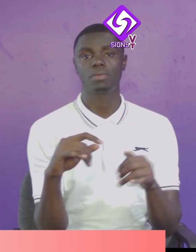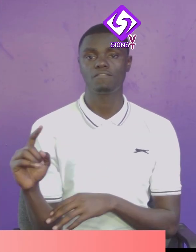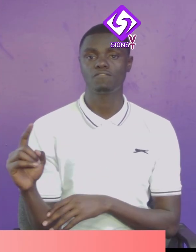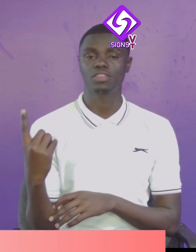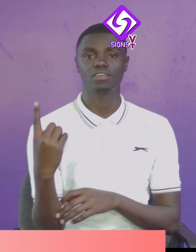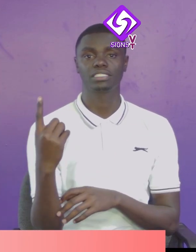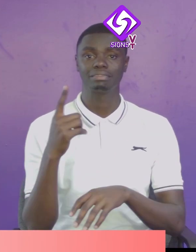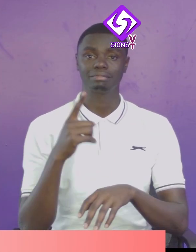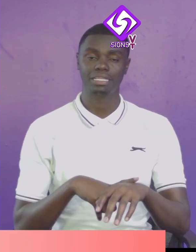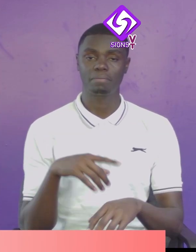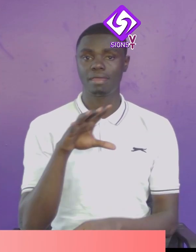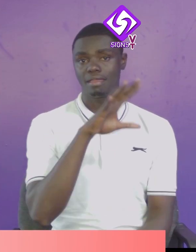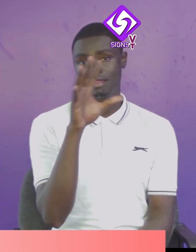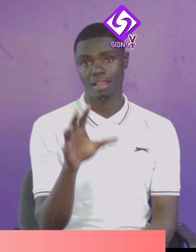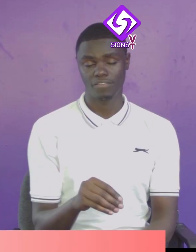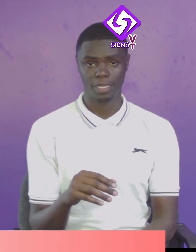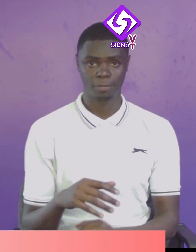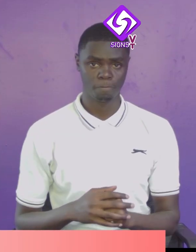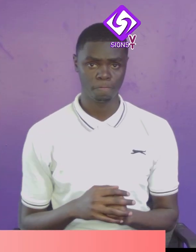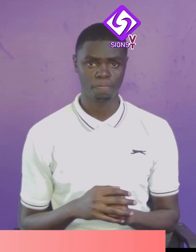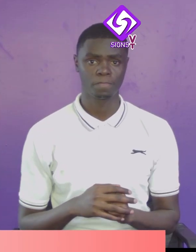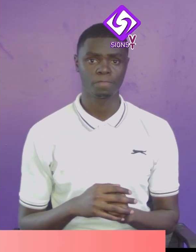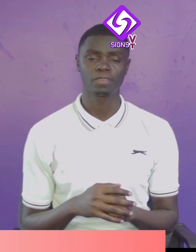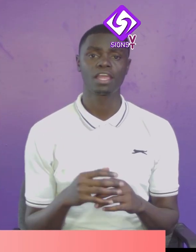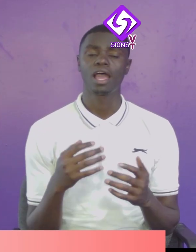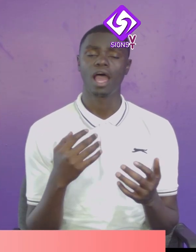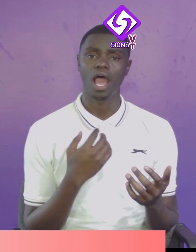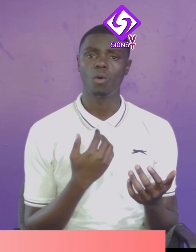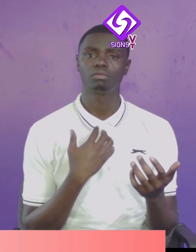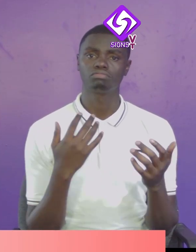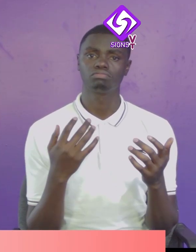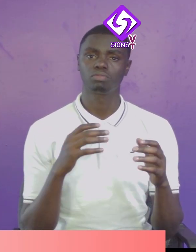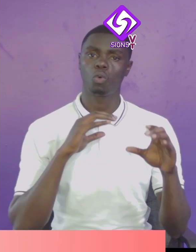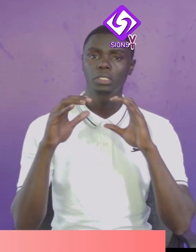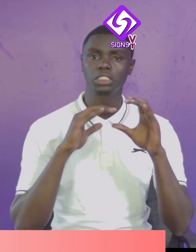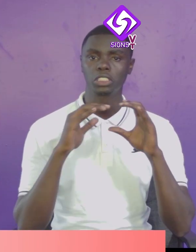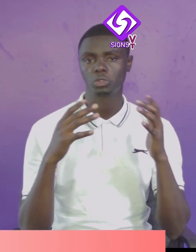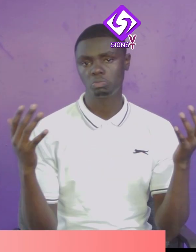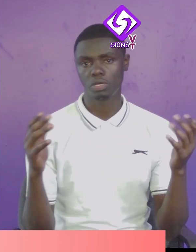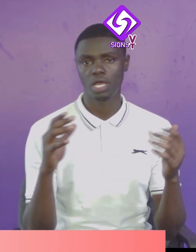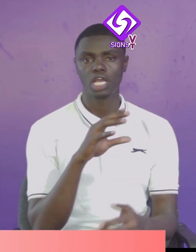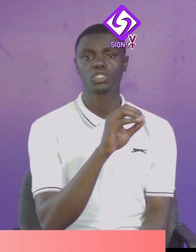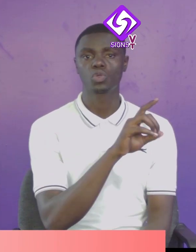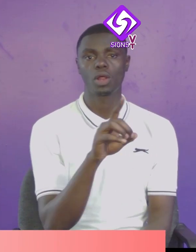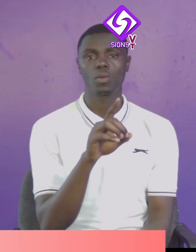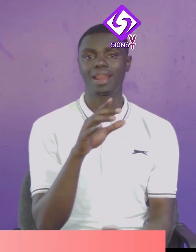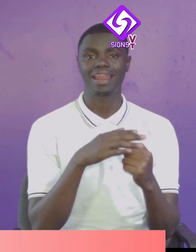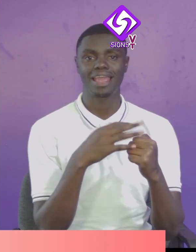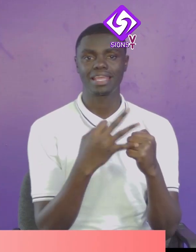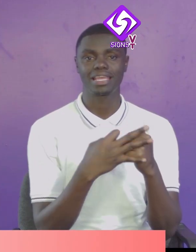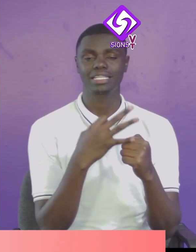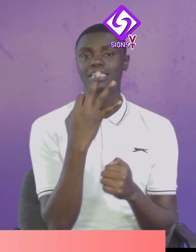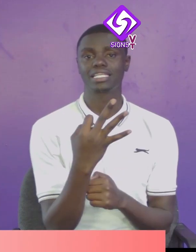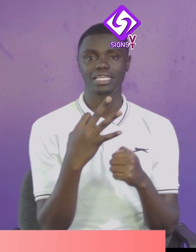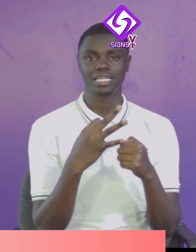content there to take a look at. Of course, our channels of communication are officially open. 0111 980